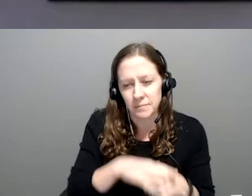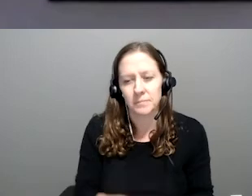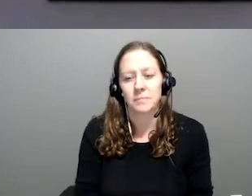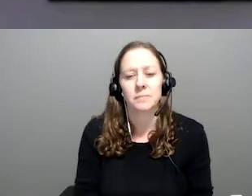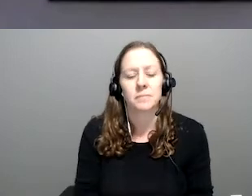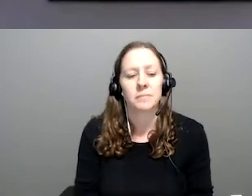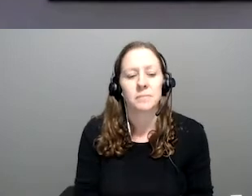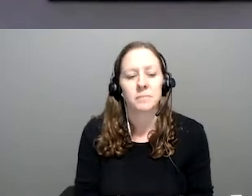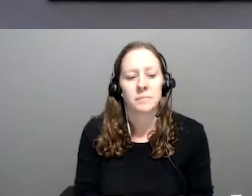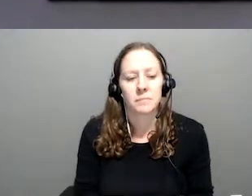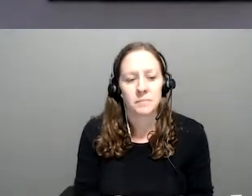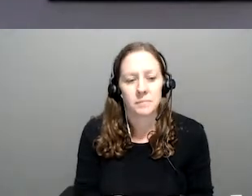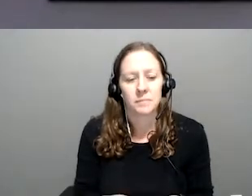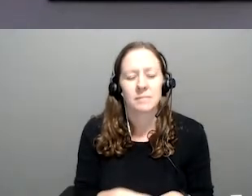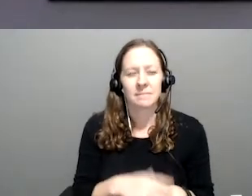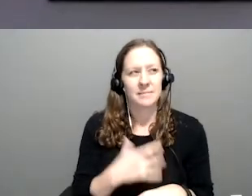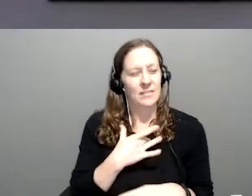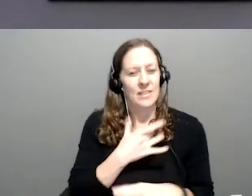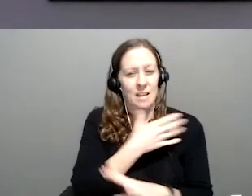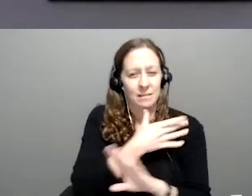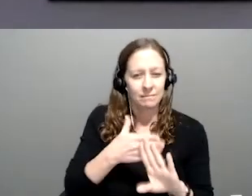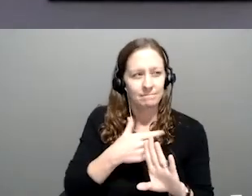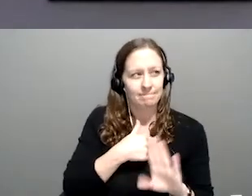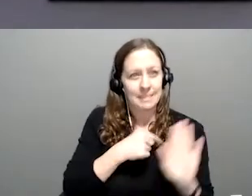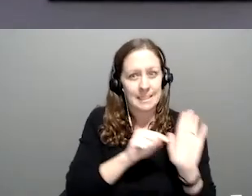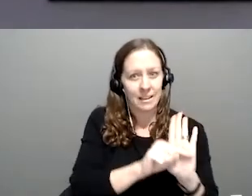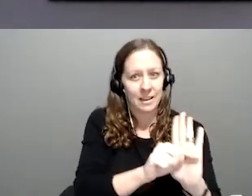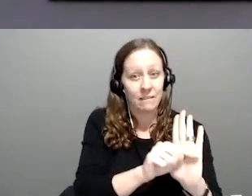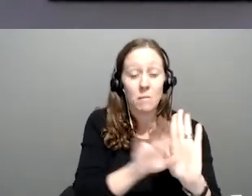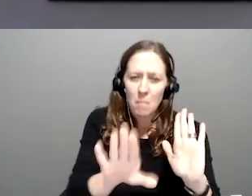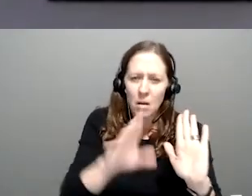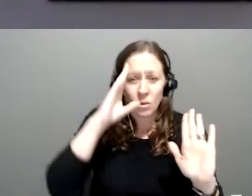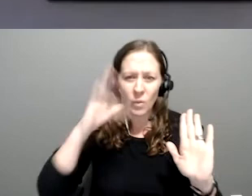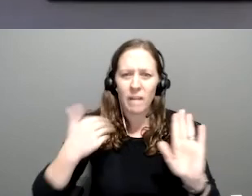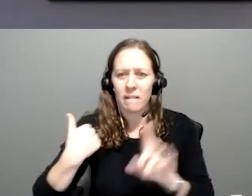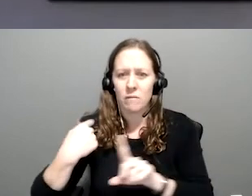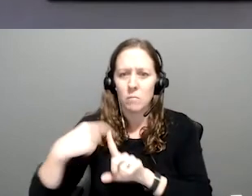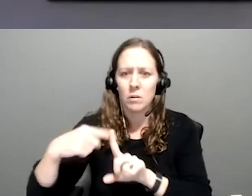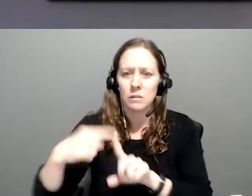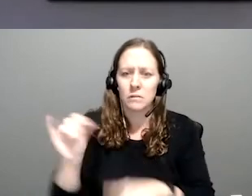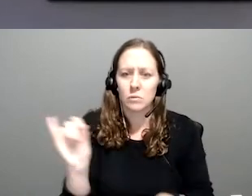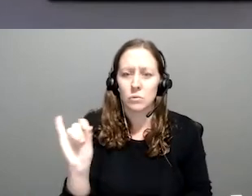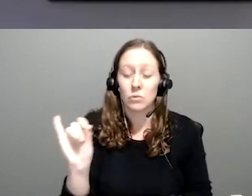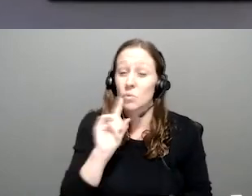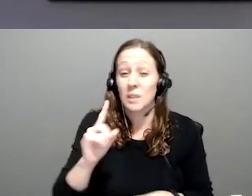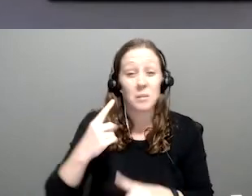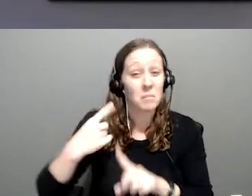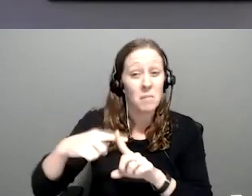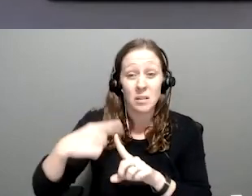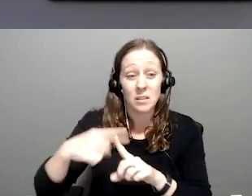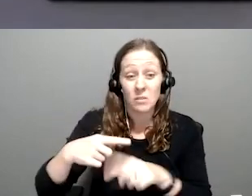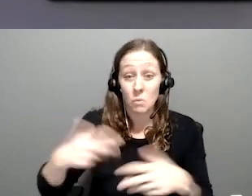I'm highlighting a little bit of the negatives here, but there also are a lot of positives. And one of the biggest positives is that students